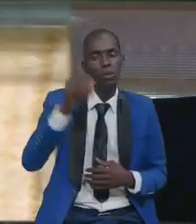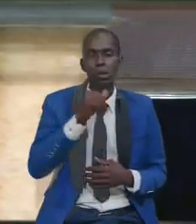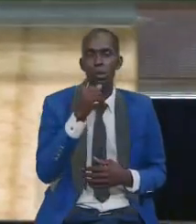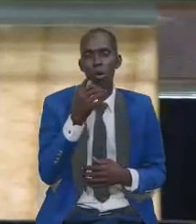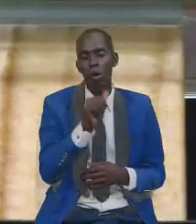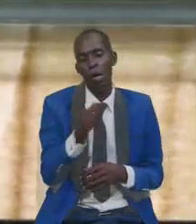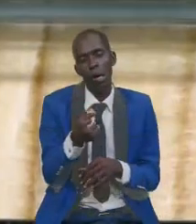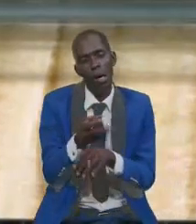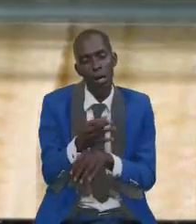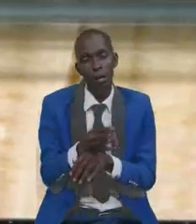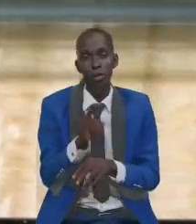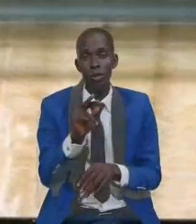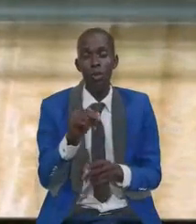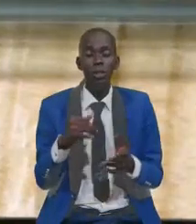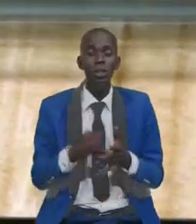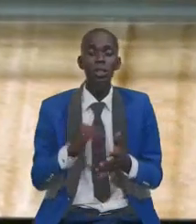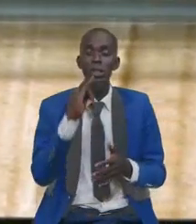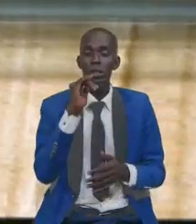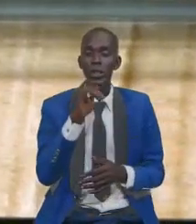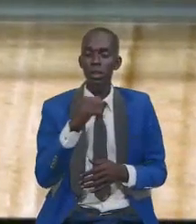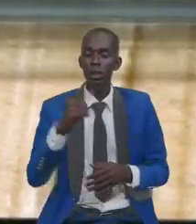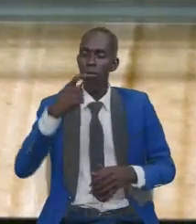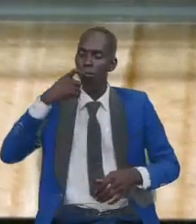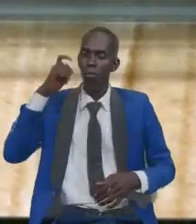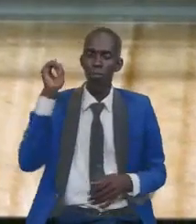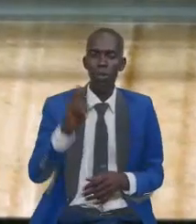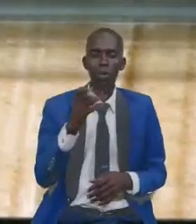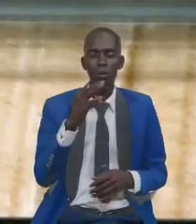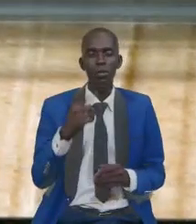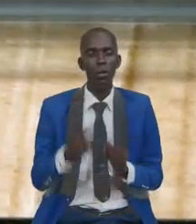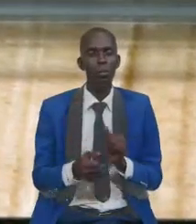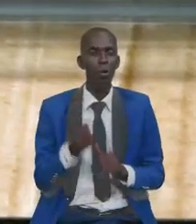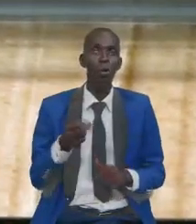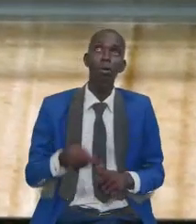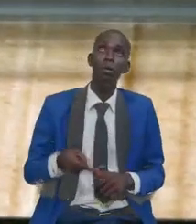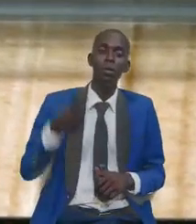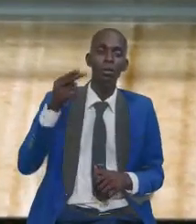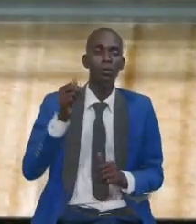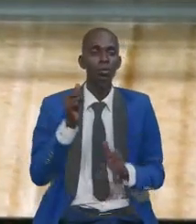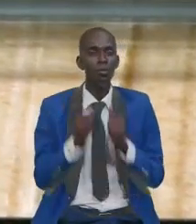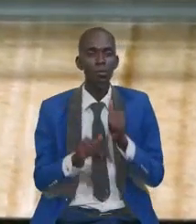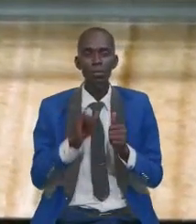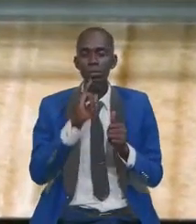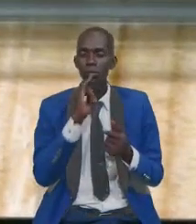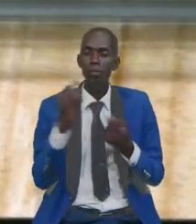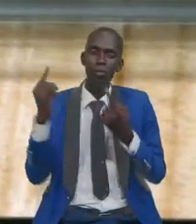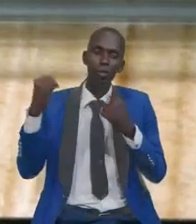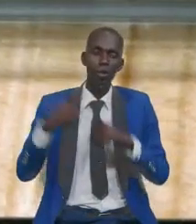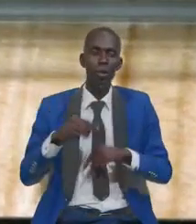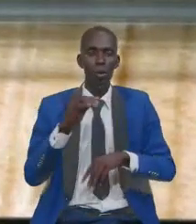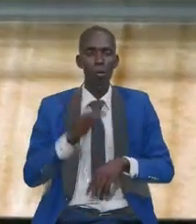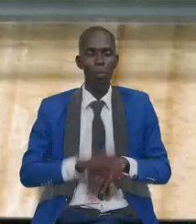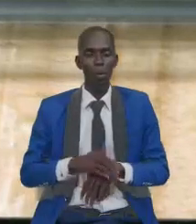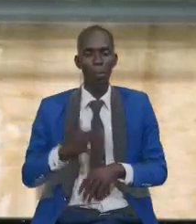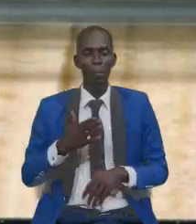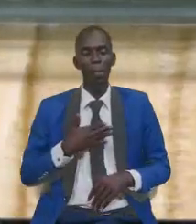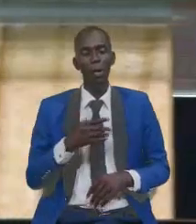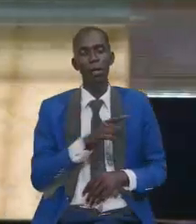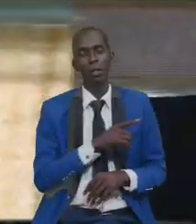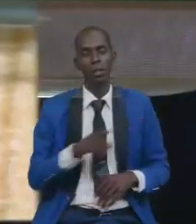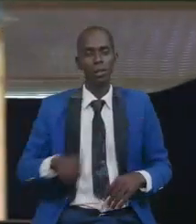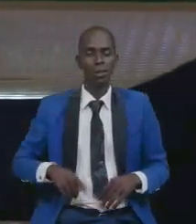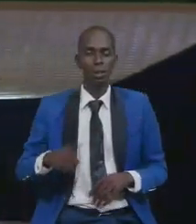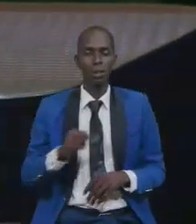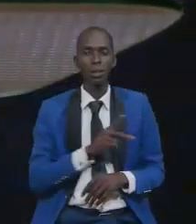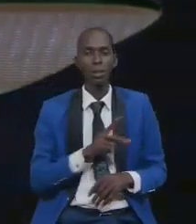This is the decree of the Most High, which is come upon my lord the